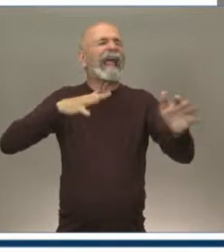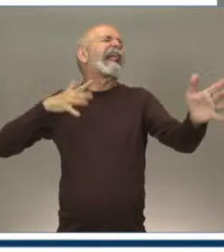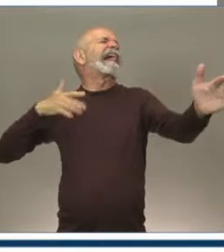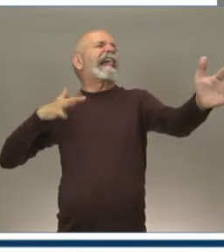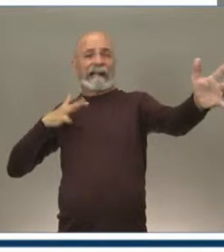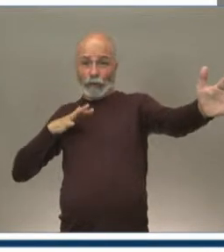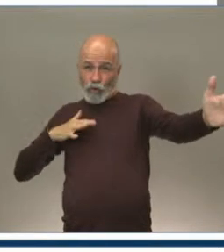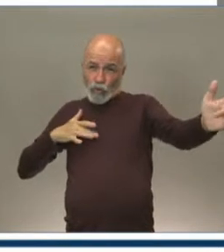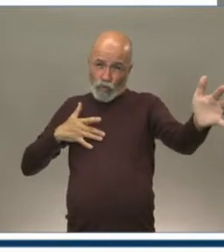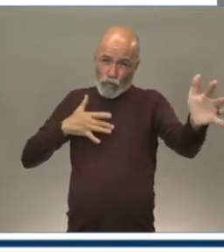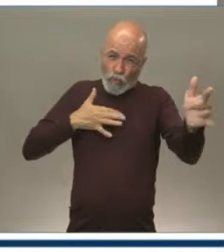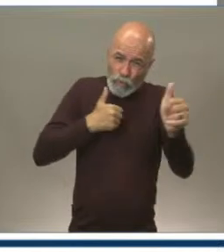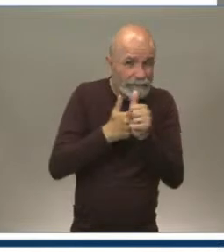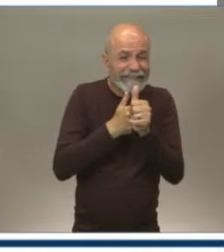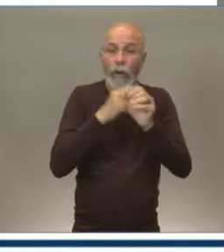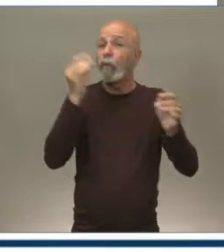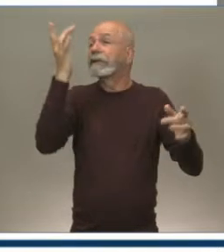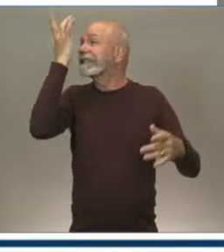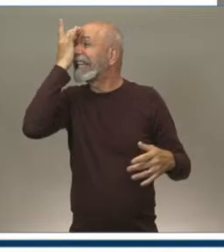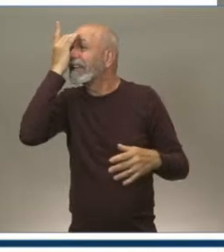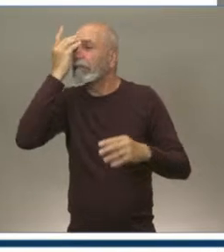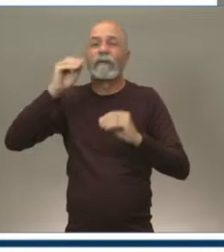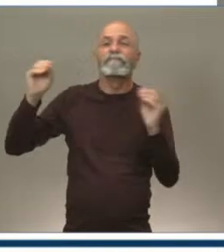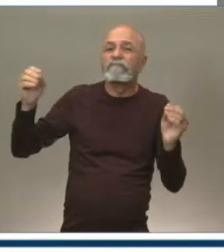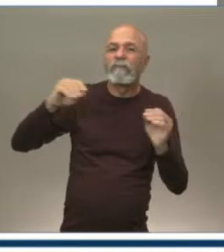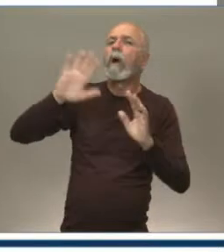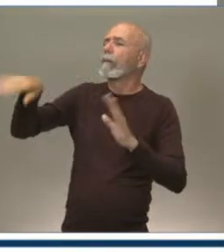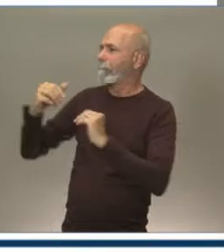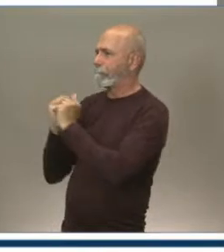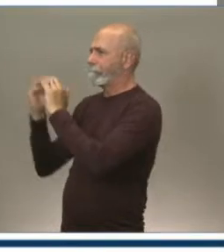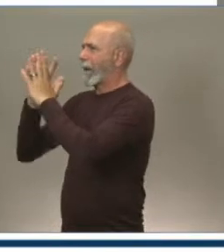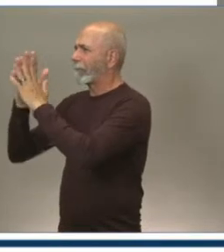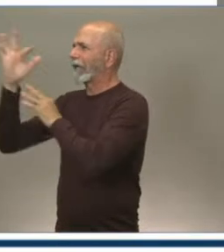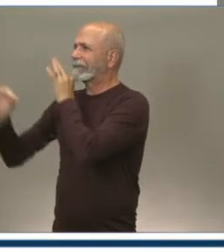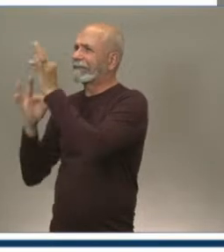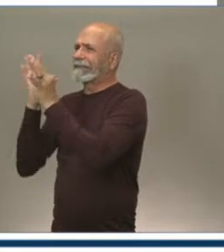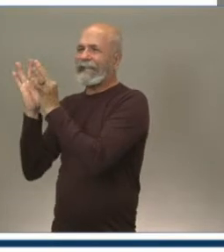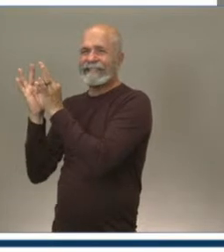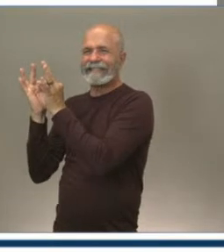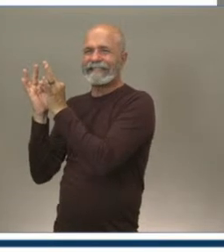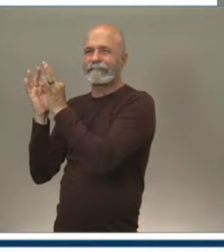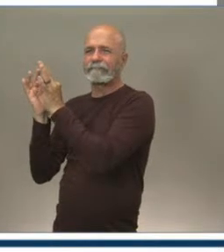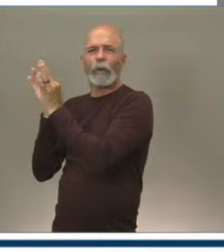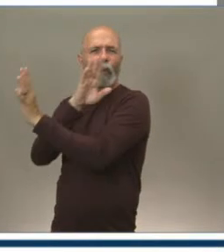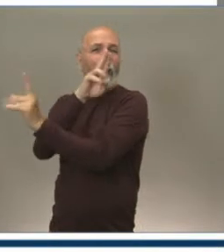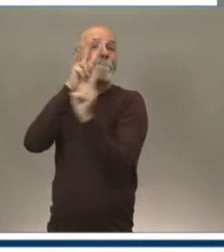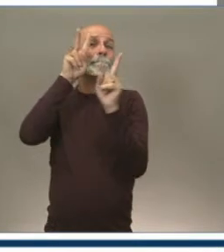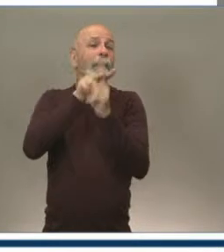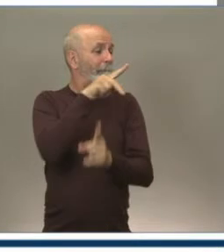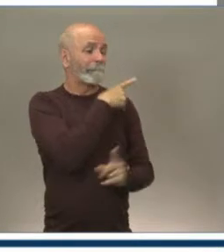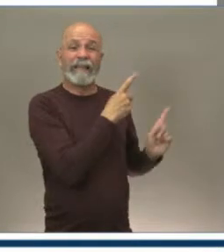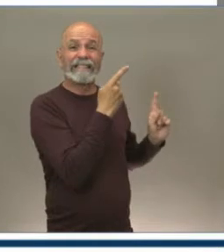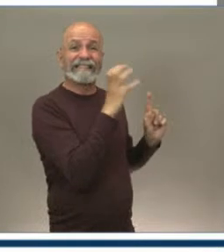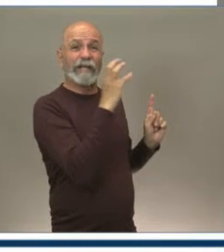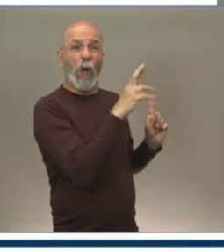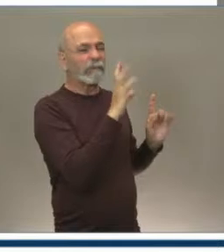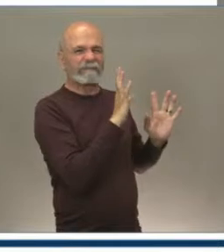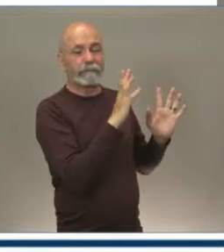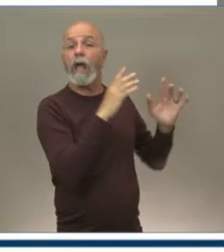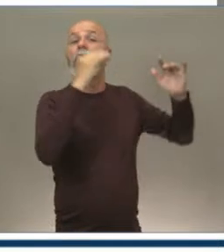pop-up rather than a primary assessment center for an asymptomatic test. But that backlog has been dealt